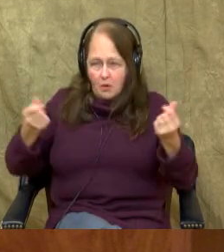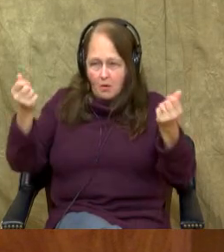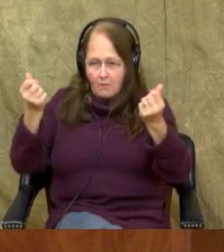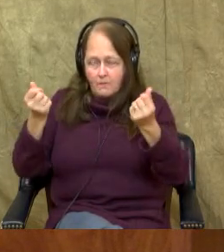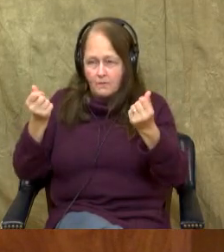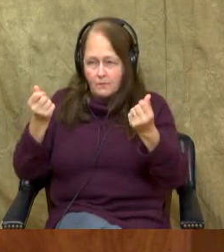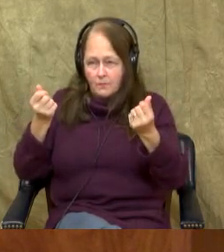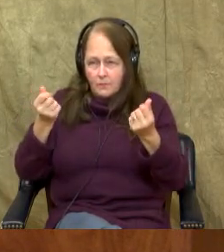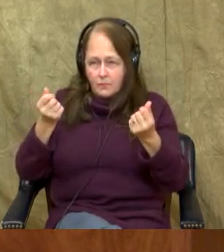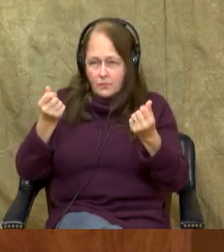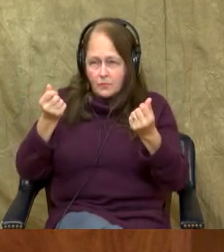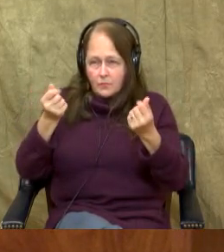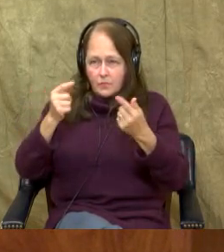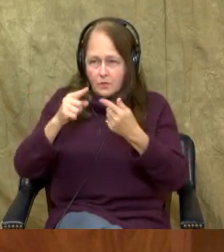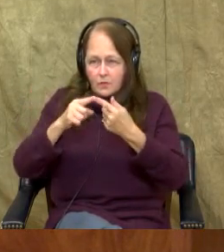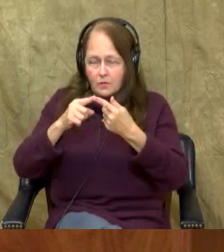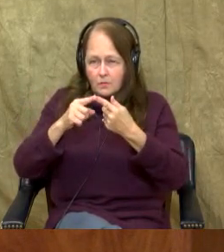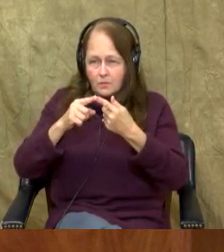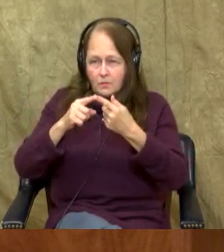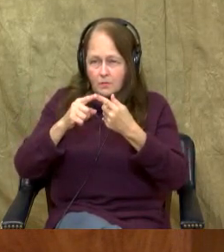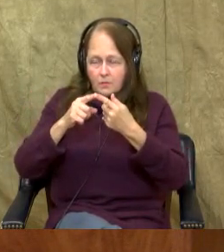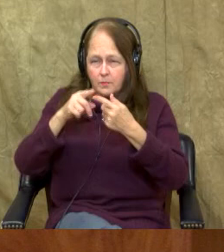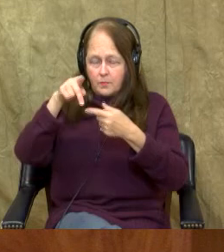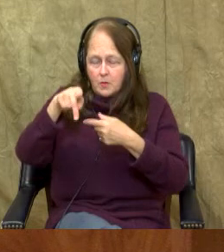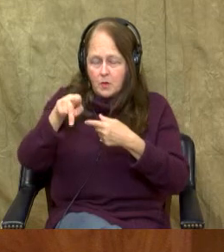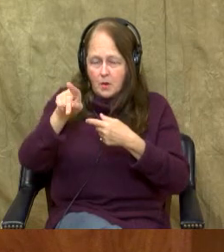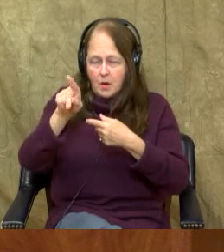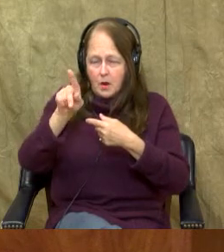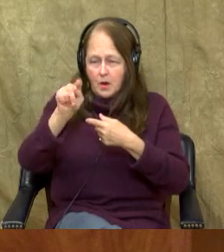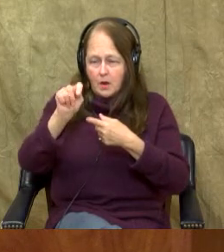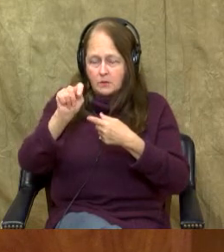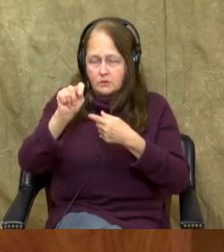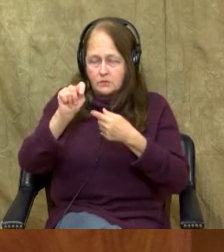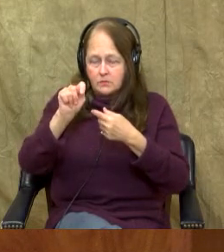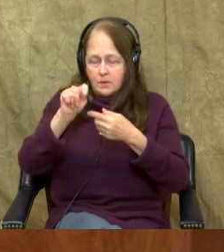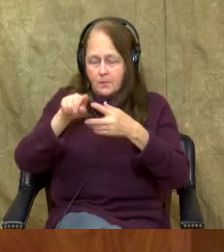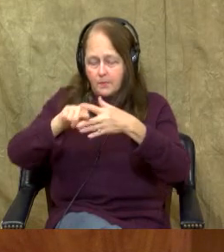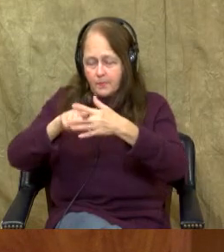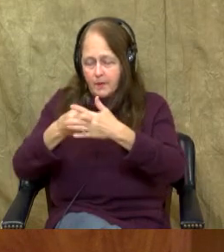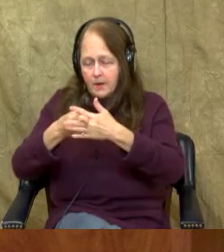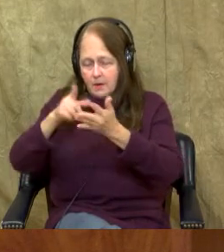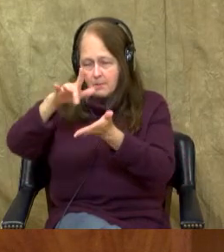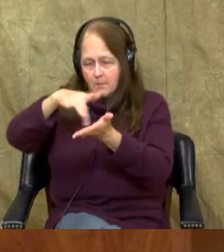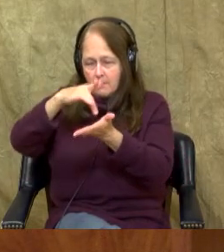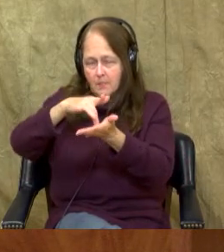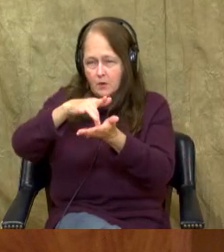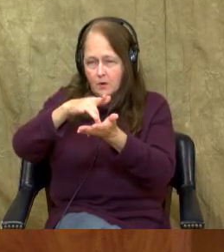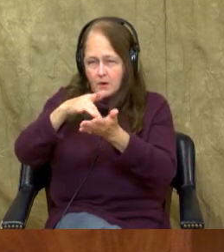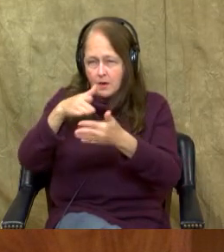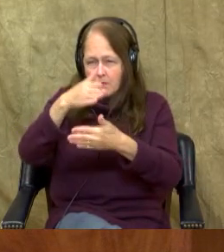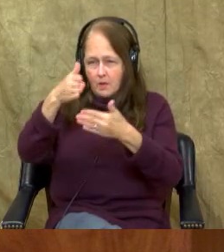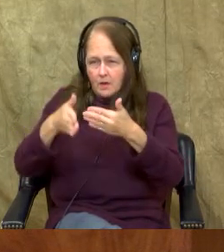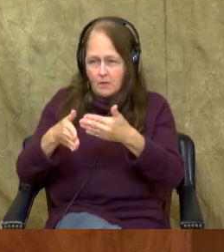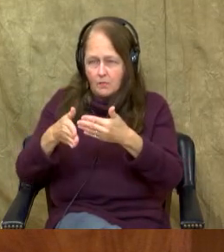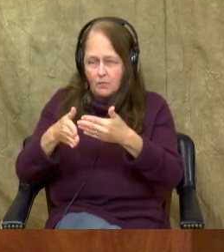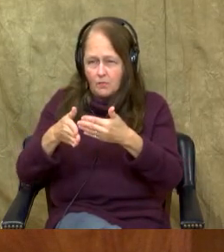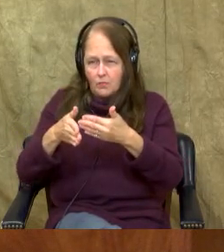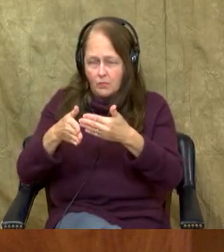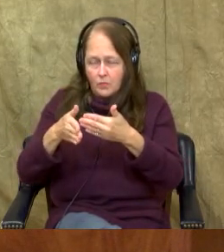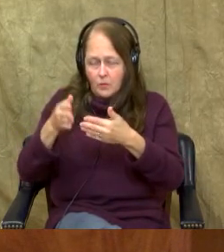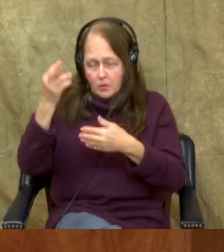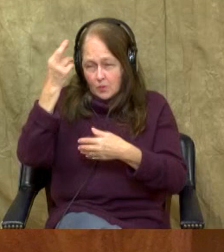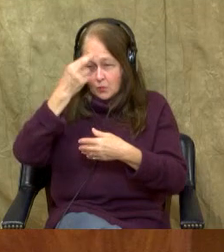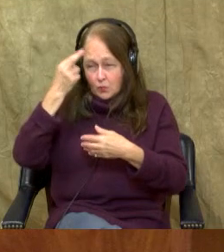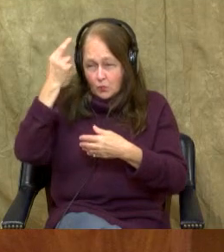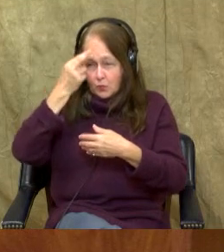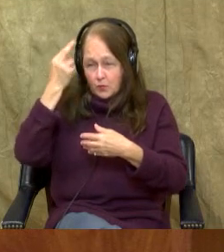We also compare this to plot because plot has a beginning, middle, and an end. The whole reason for